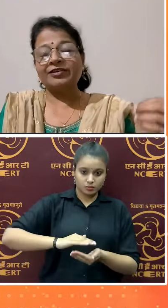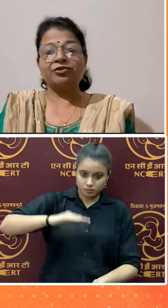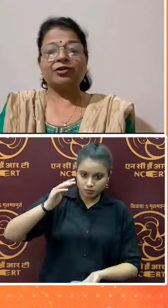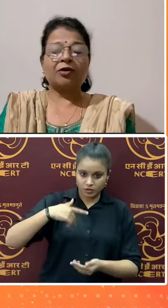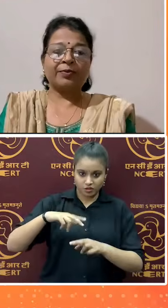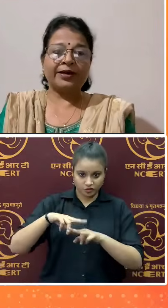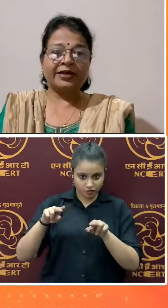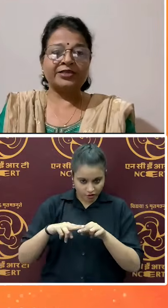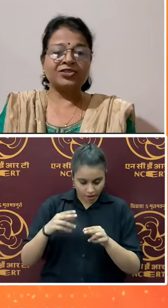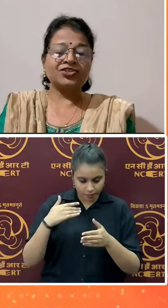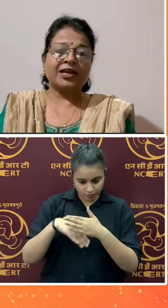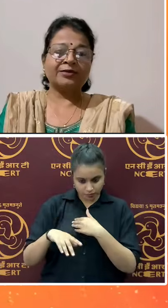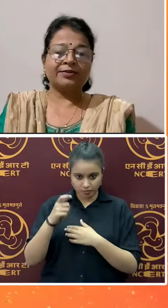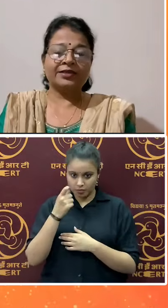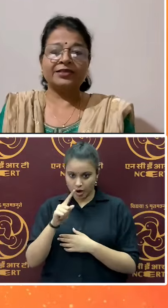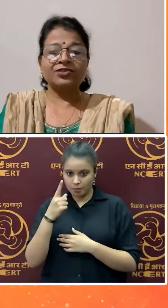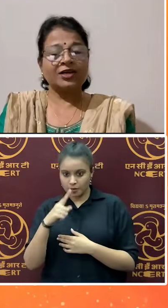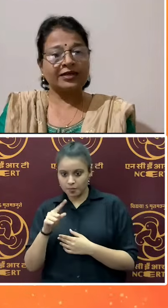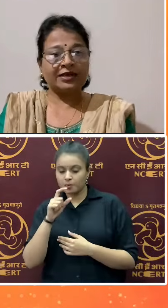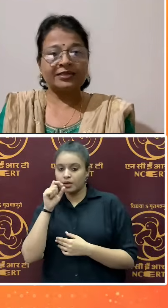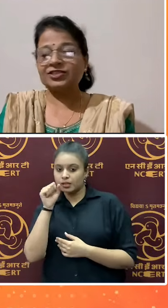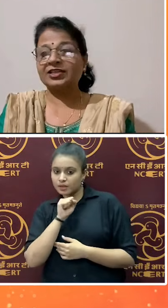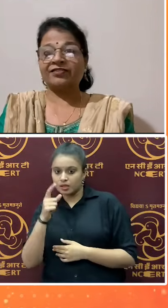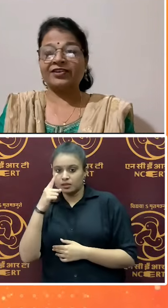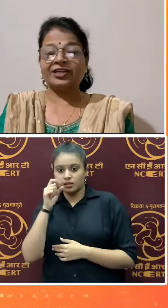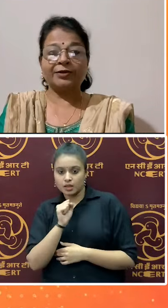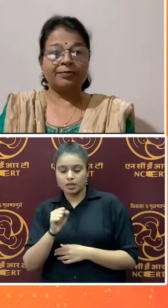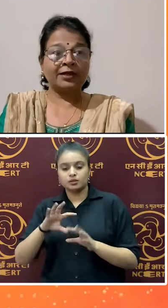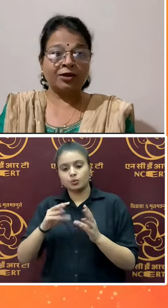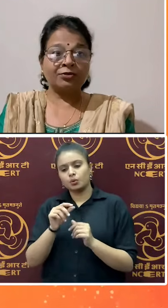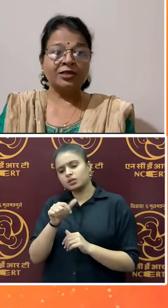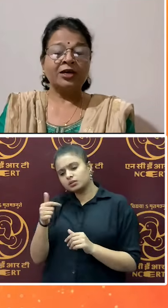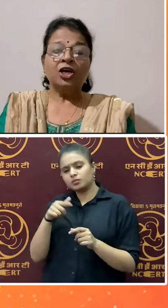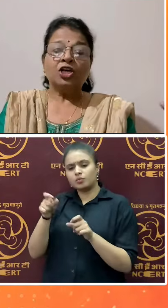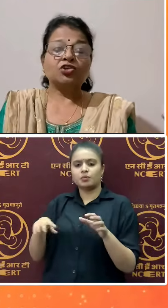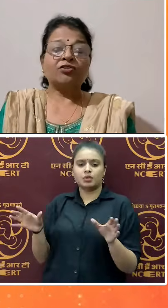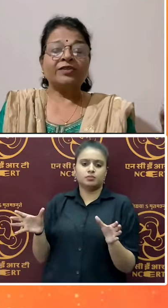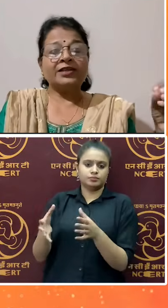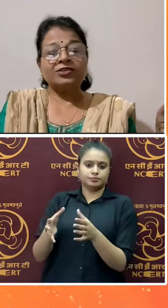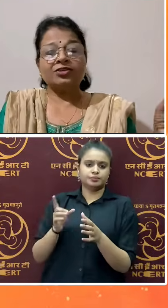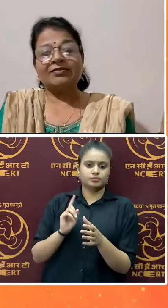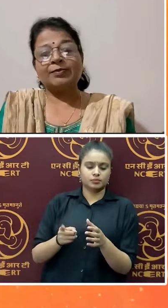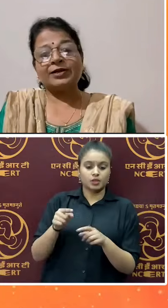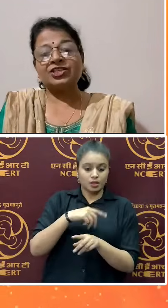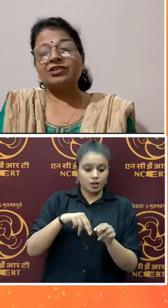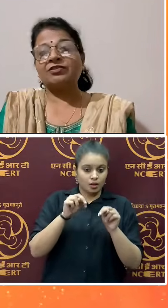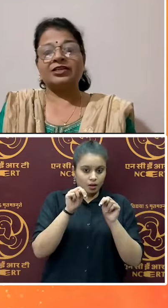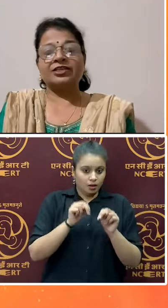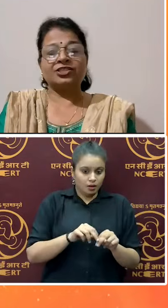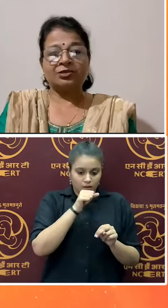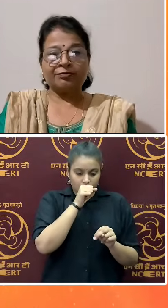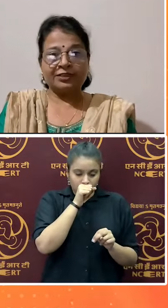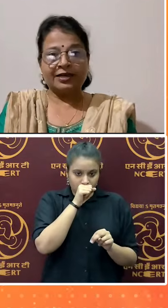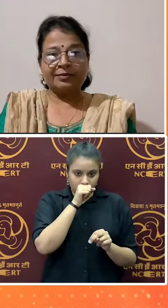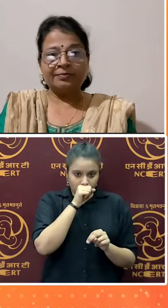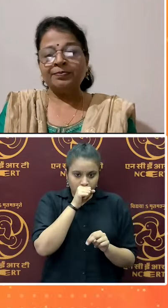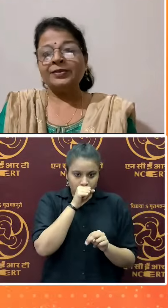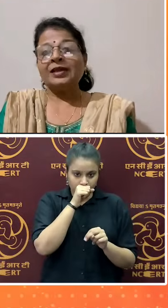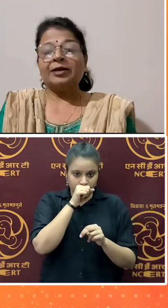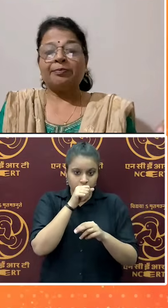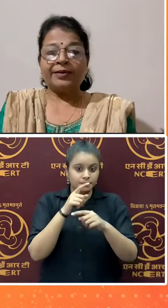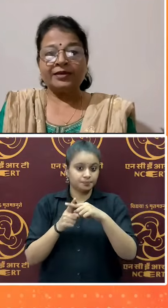family where you have parents, grandparents, and other significant people around. So we need to have a positive relationship with